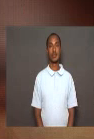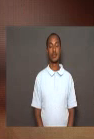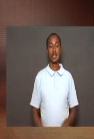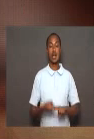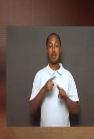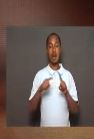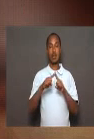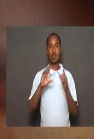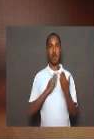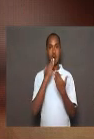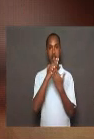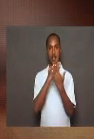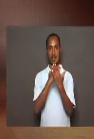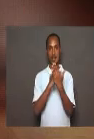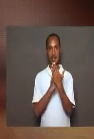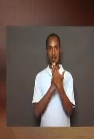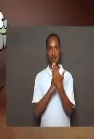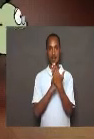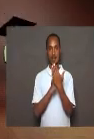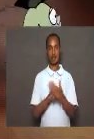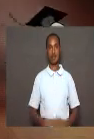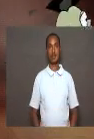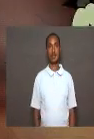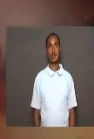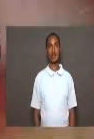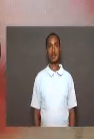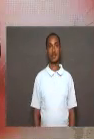Let's get back to our lesson.